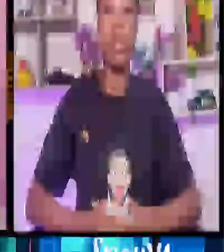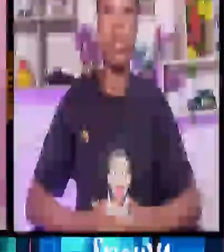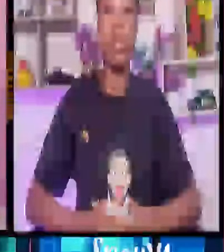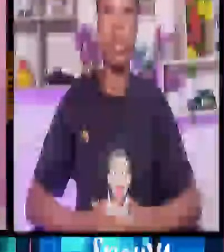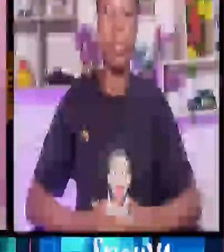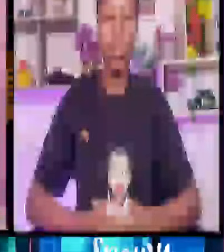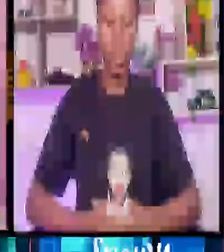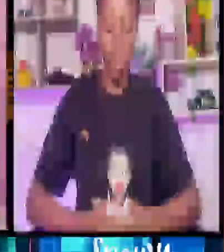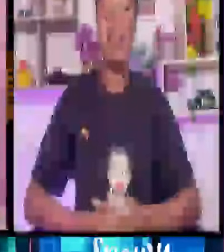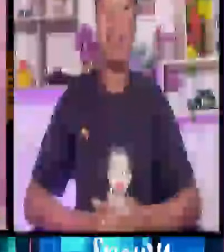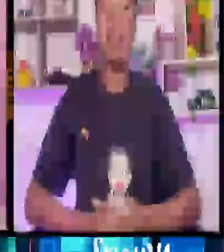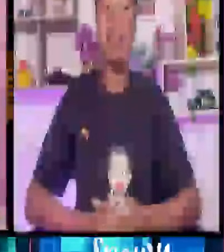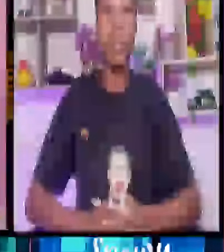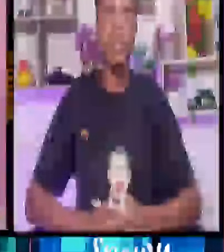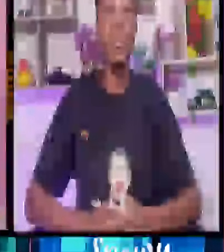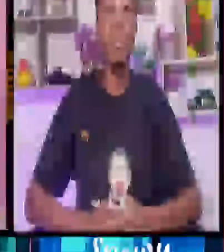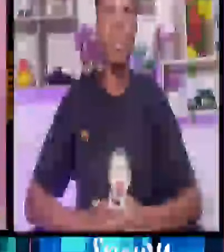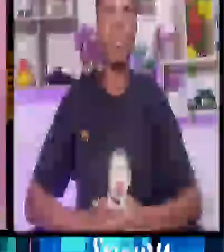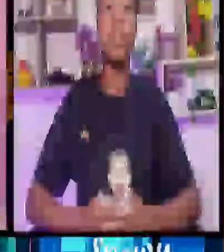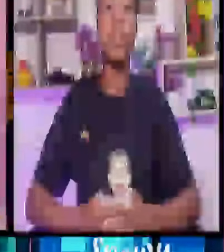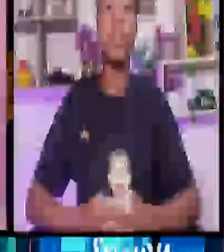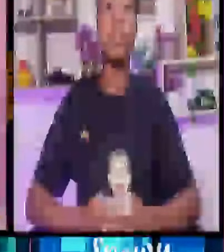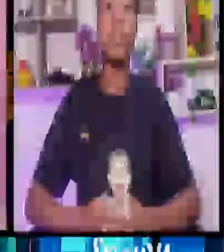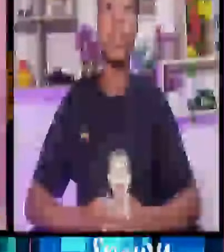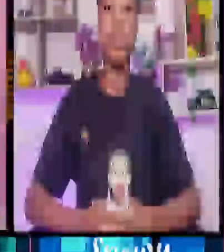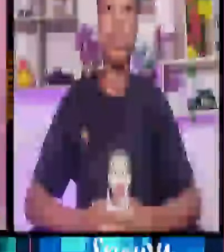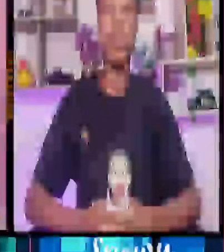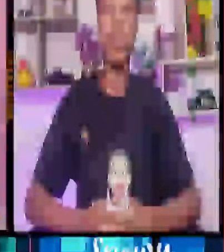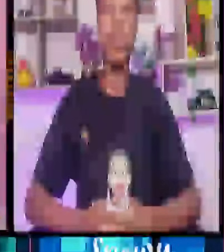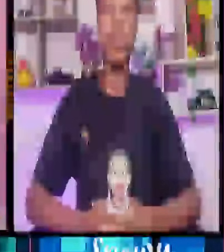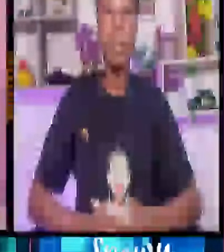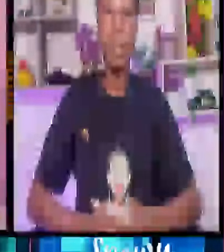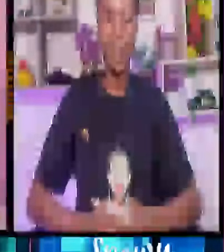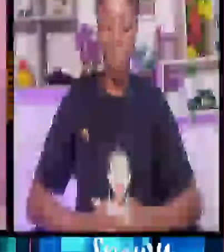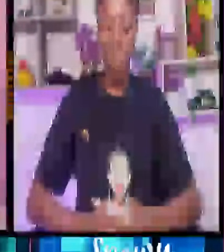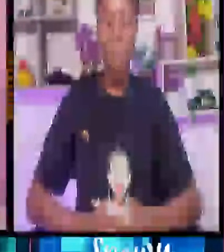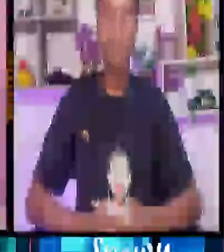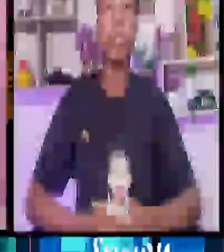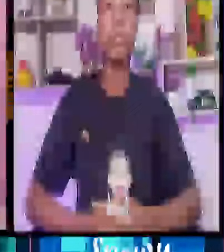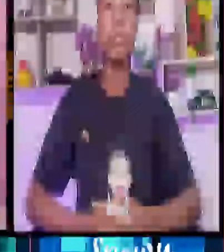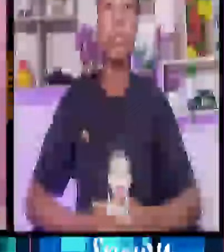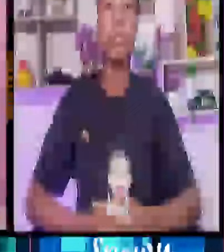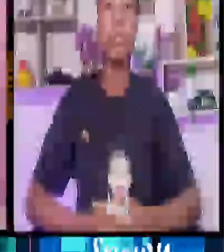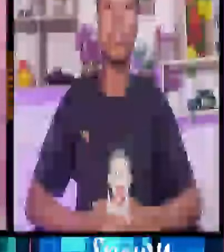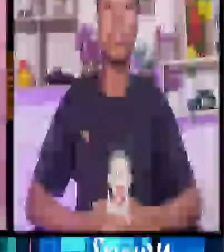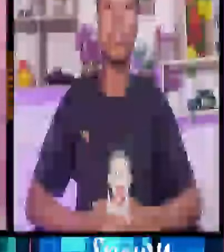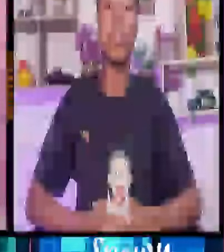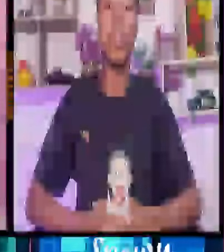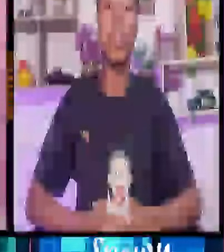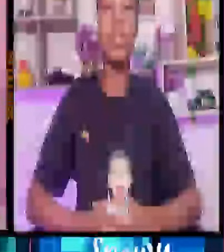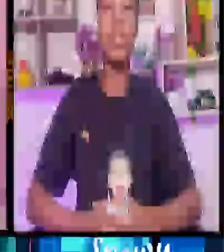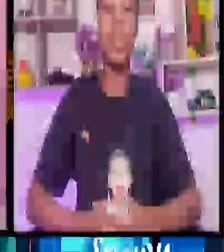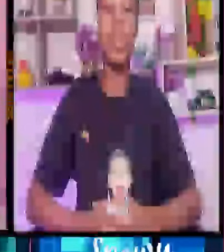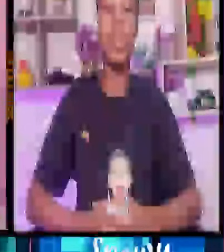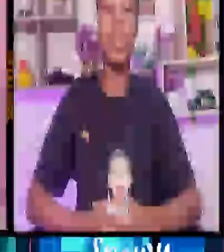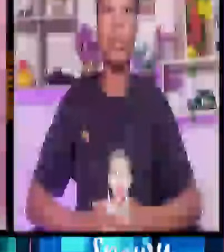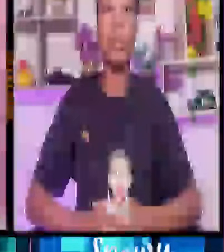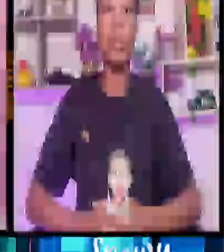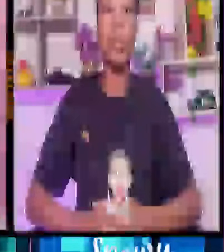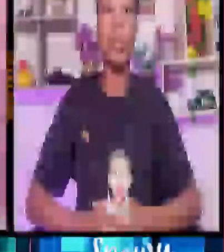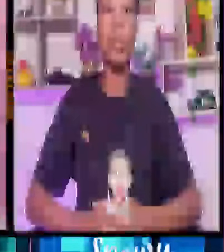are not seasonal. And I'm not sure I have the capacity to determine your editorial